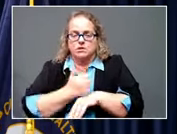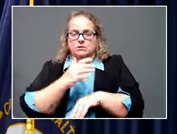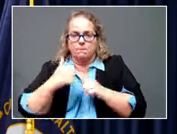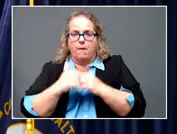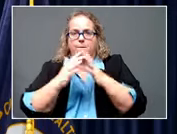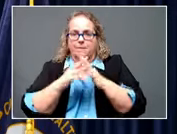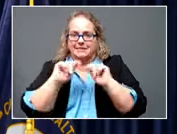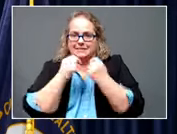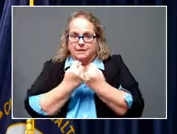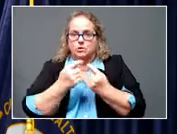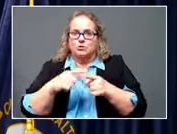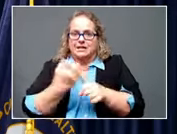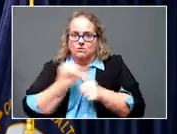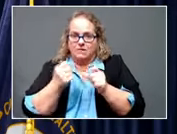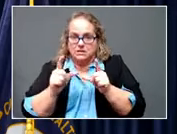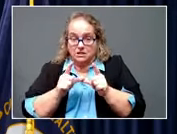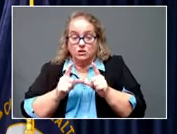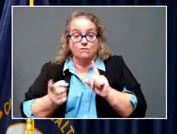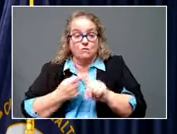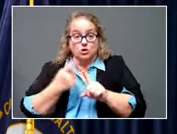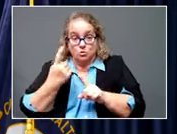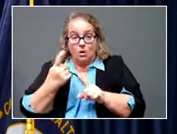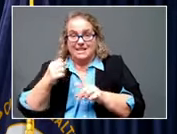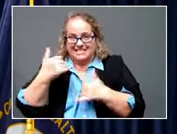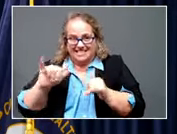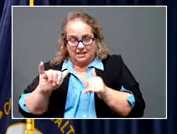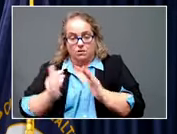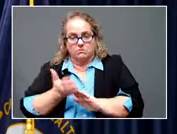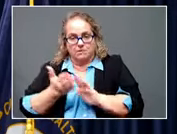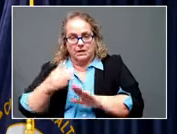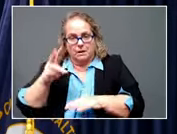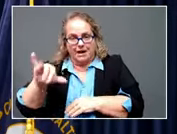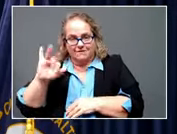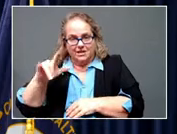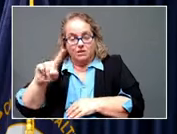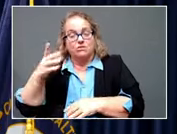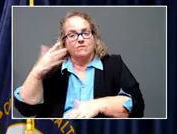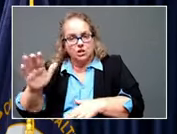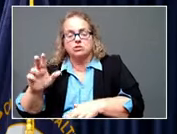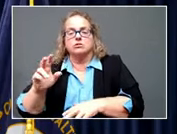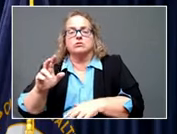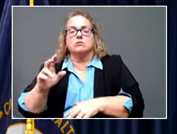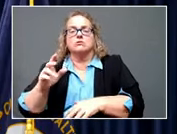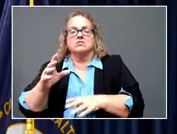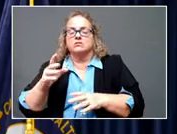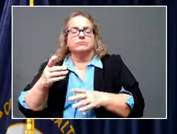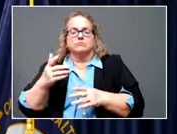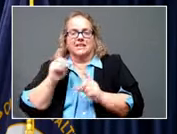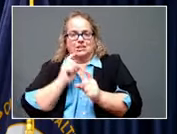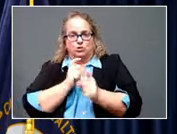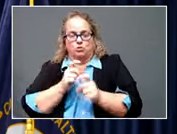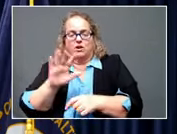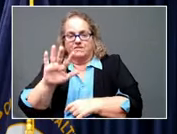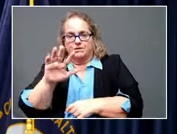sent into a disaster area is still operating in Mayfield. It issued 53 replacement or renewal credentials last week. Remember, that address